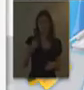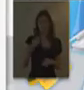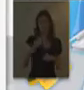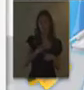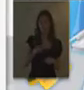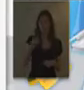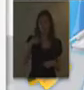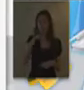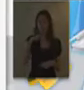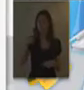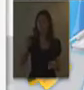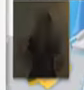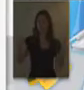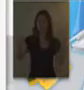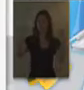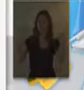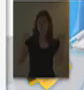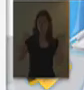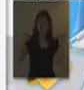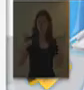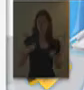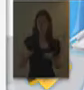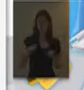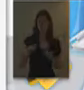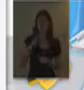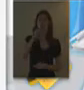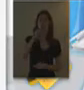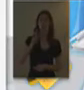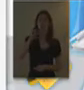is For You. For You is